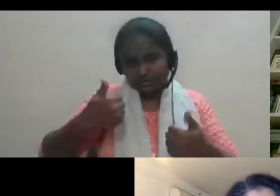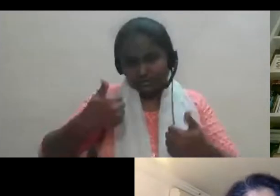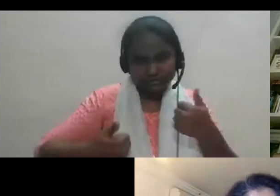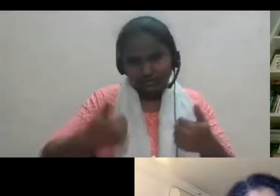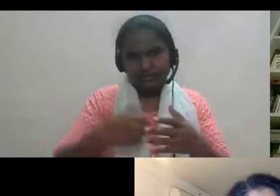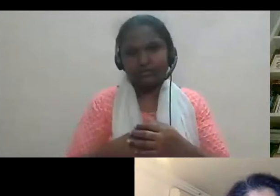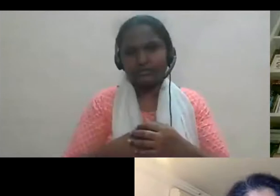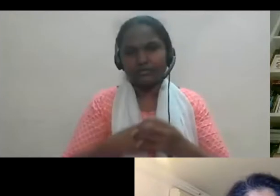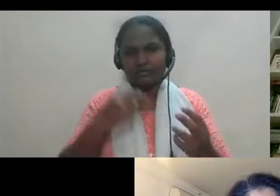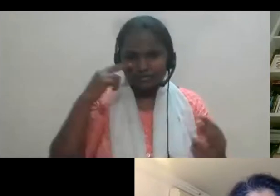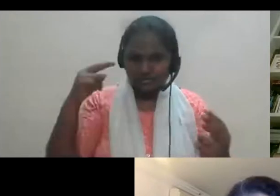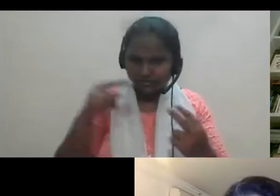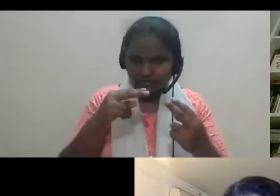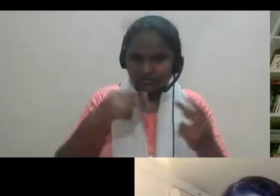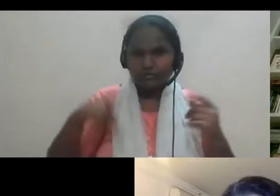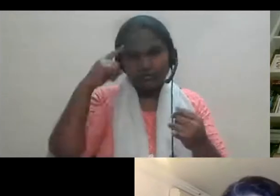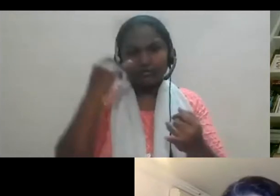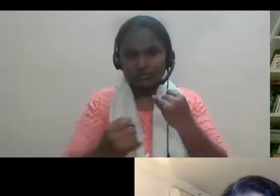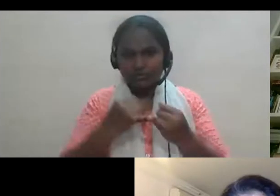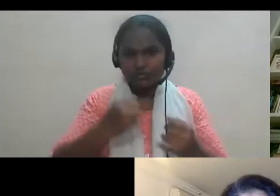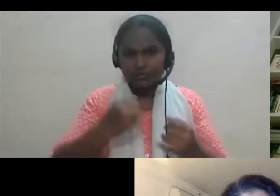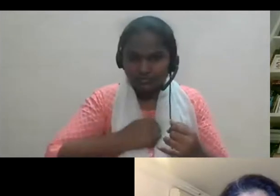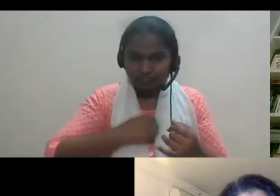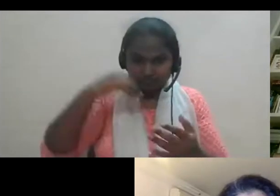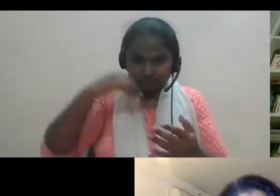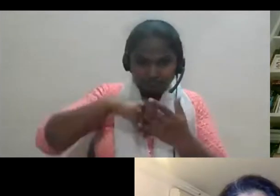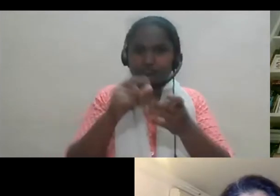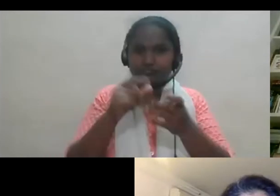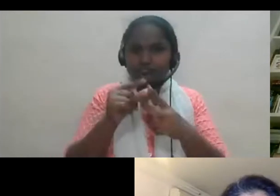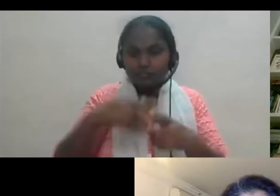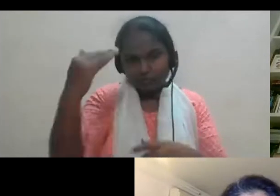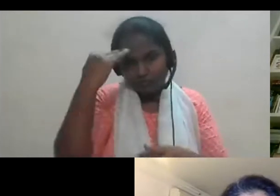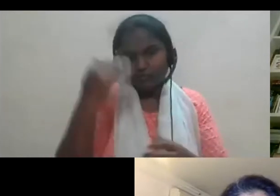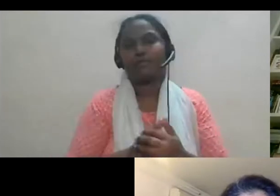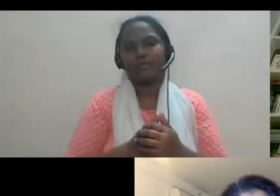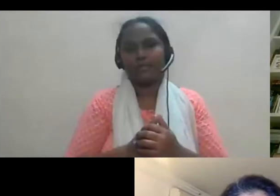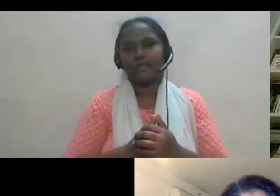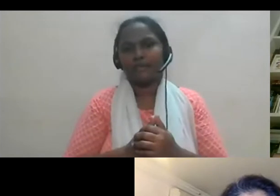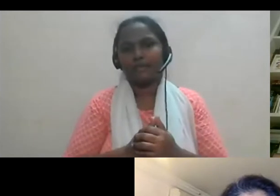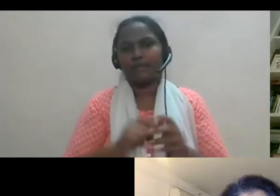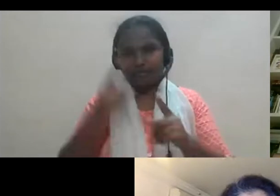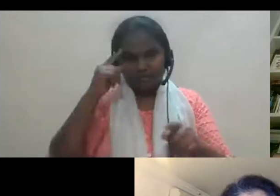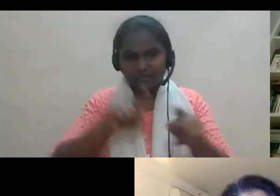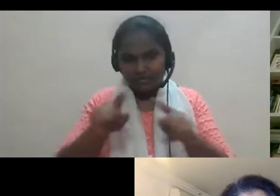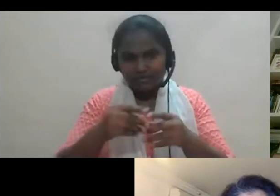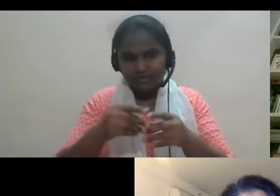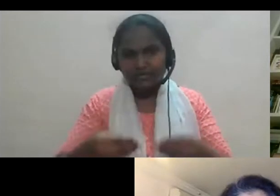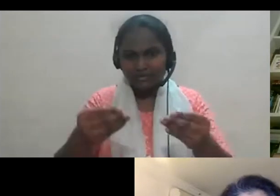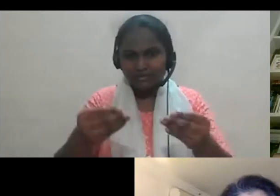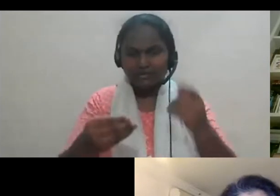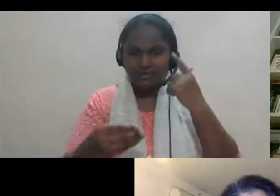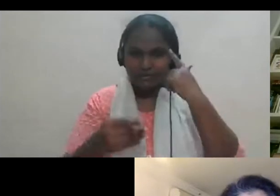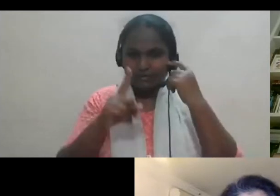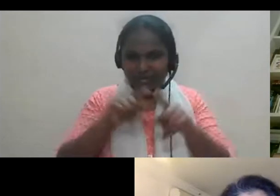and let's look at that history from our own perspectives. No, so for example, just to give you an